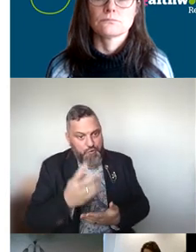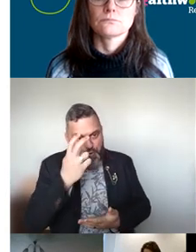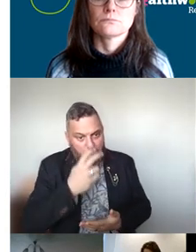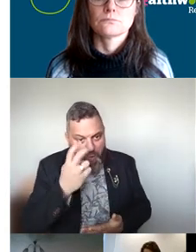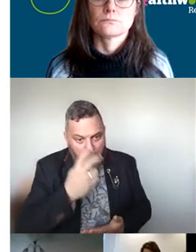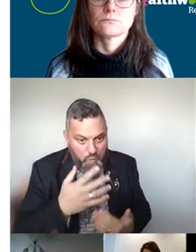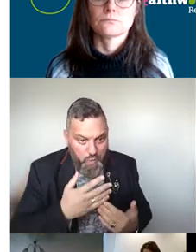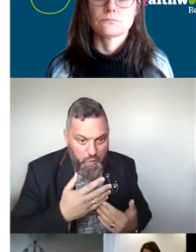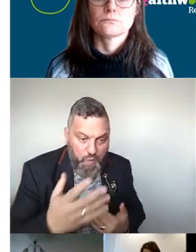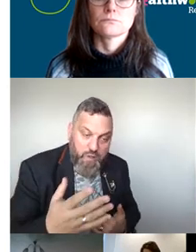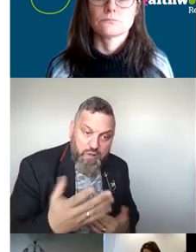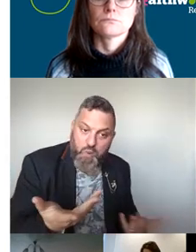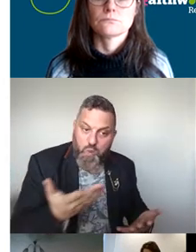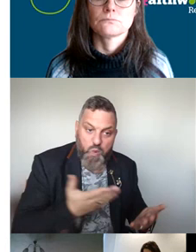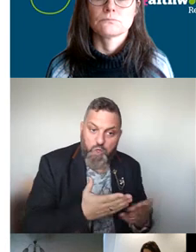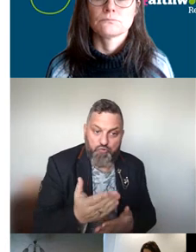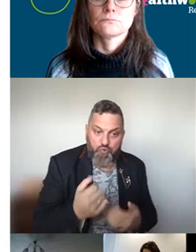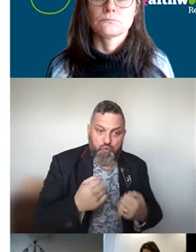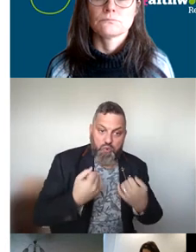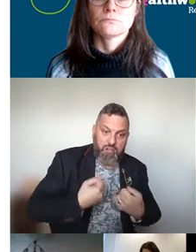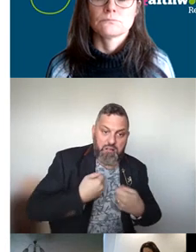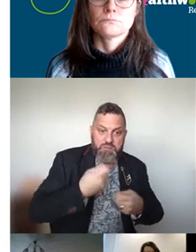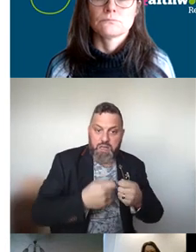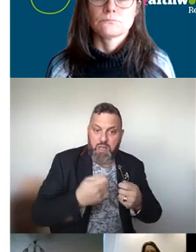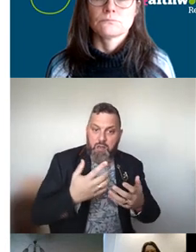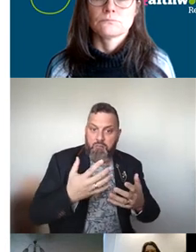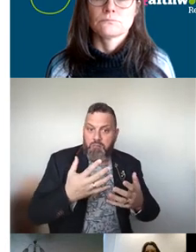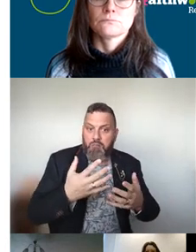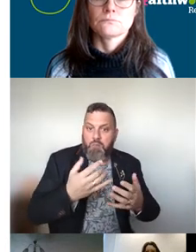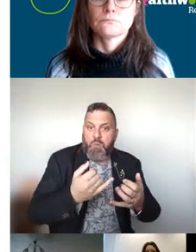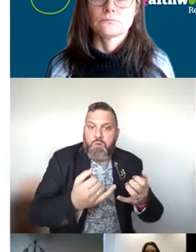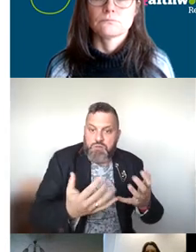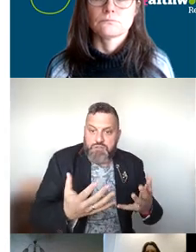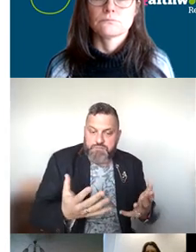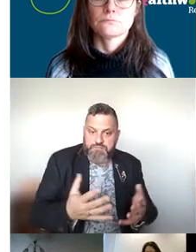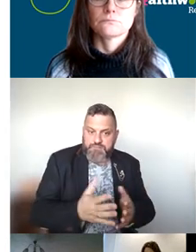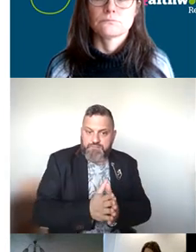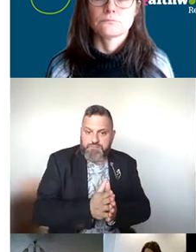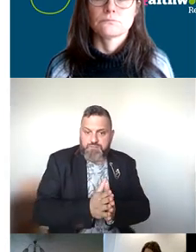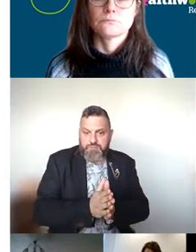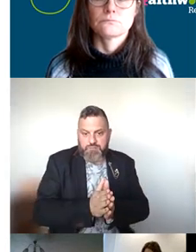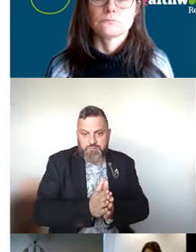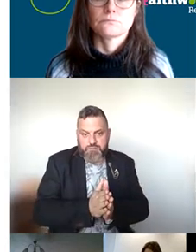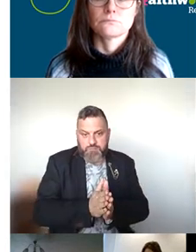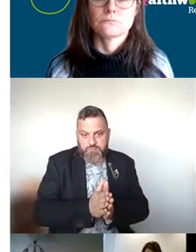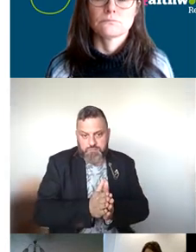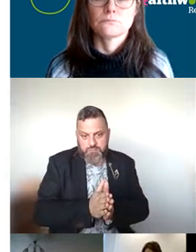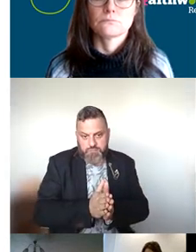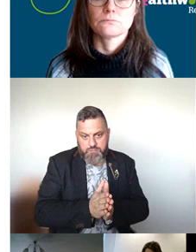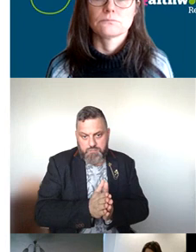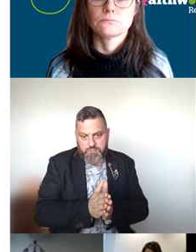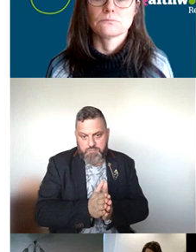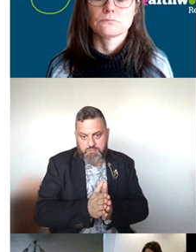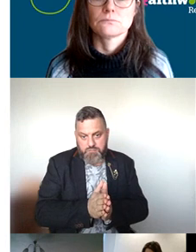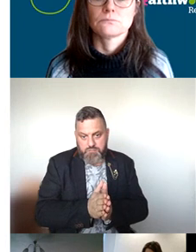as their conditions become more complex, but also recognize that actually as